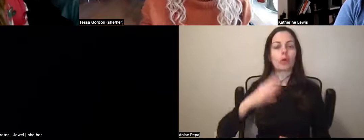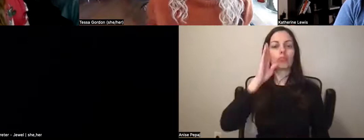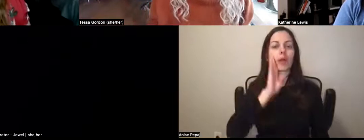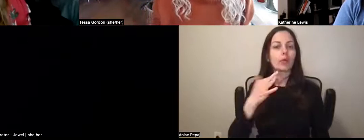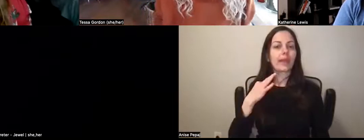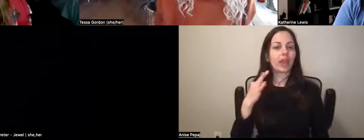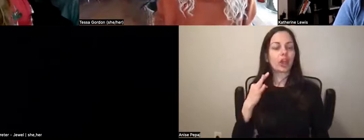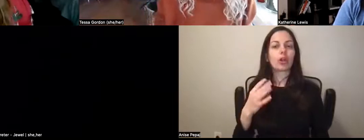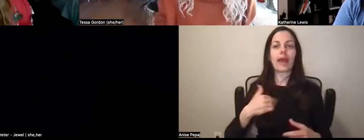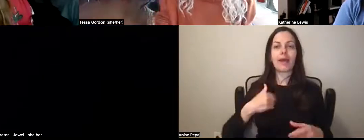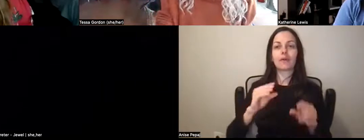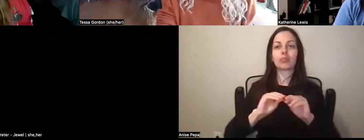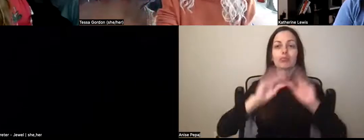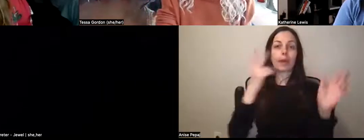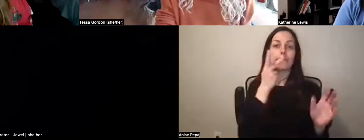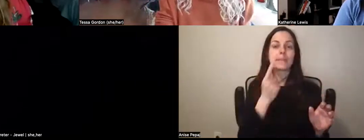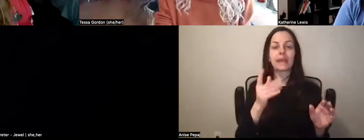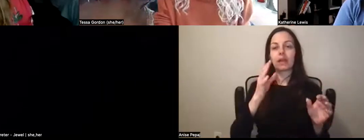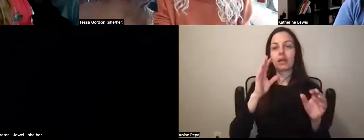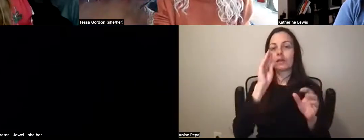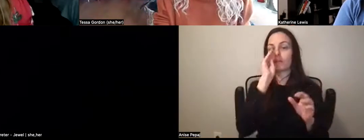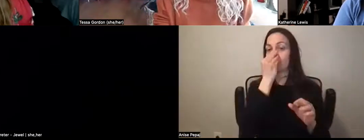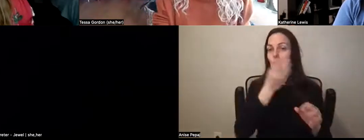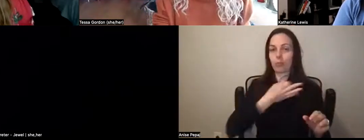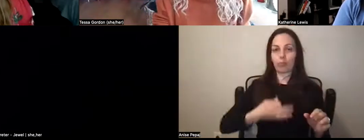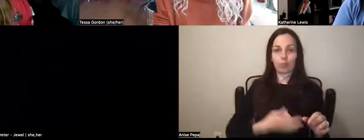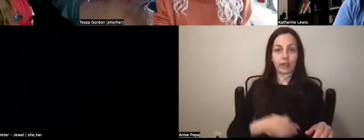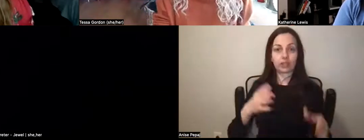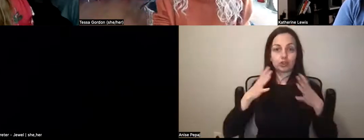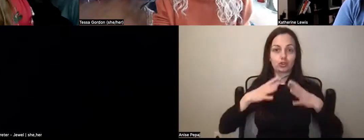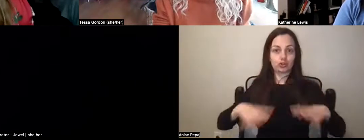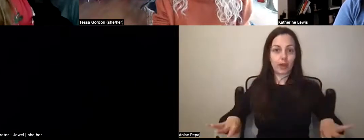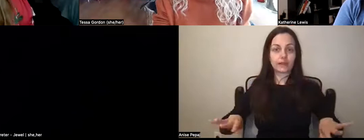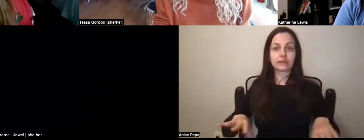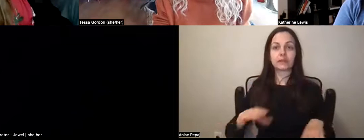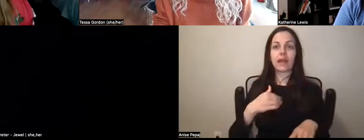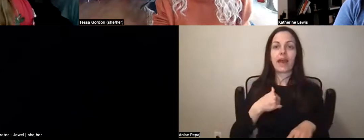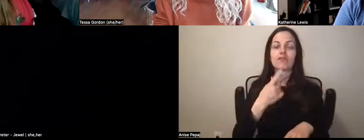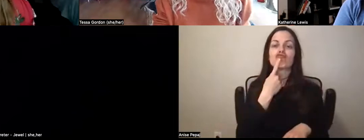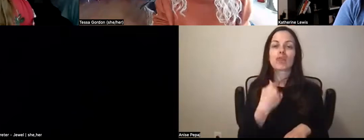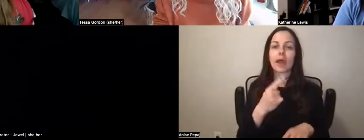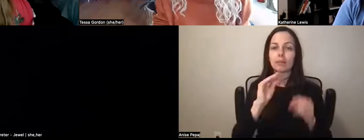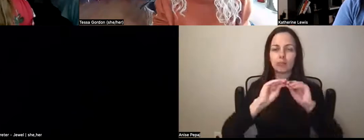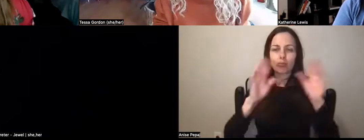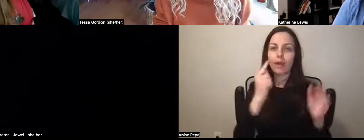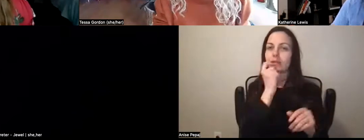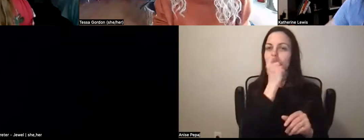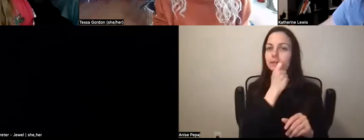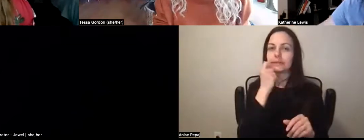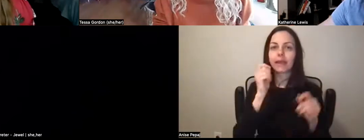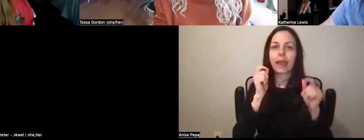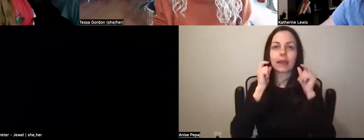a bright pink floral print dress. I've got on bright lipstick, red lipstick, and some